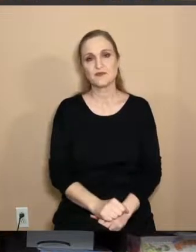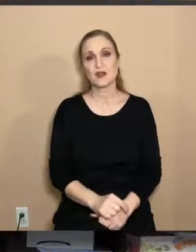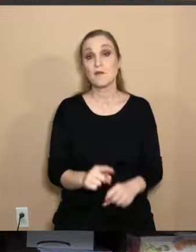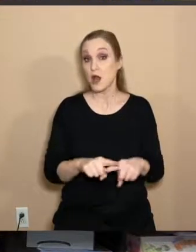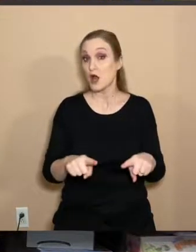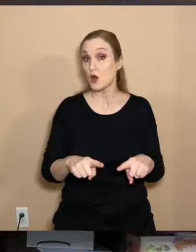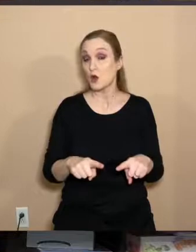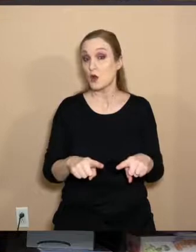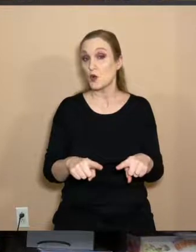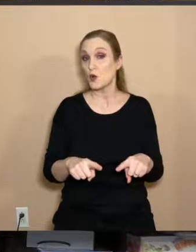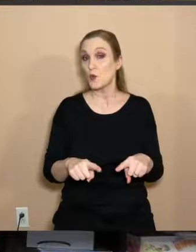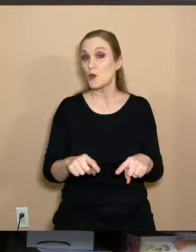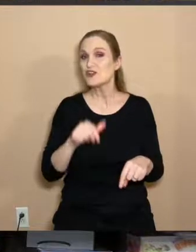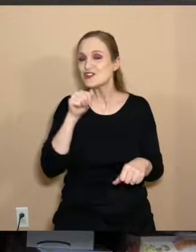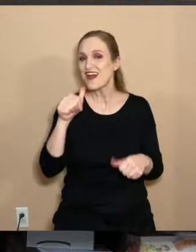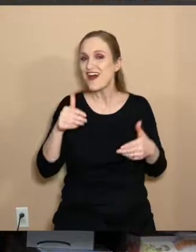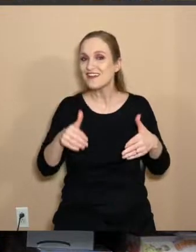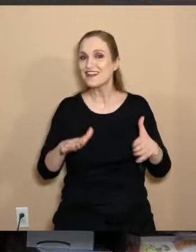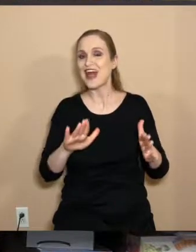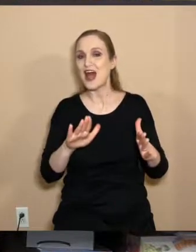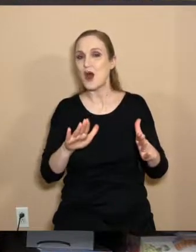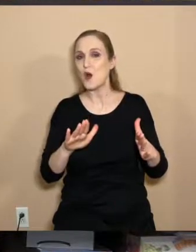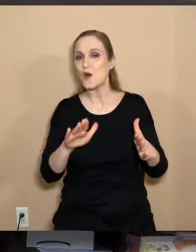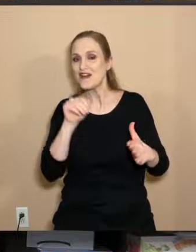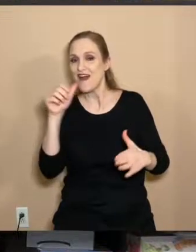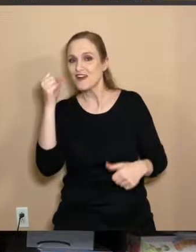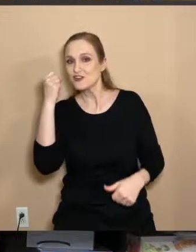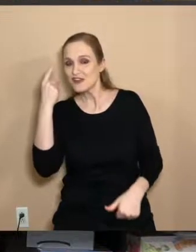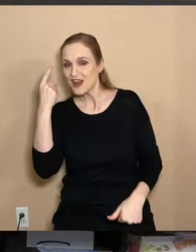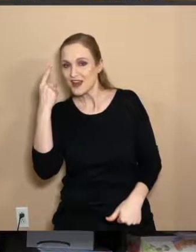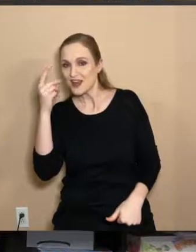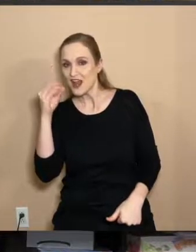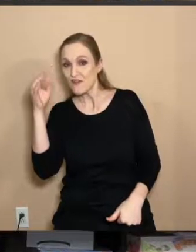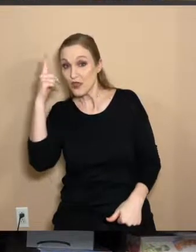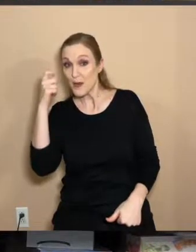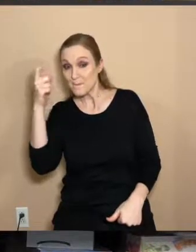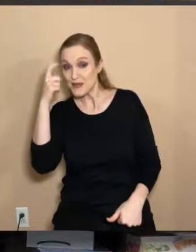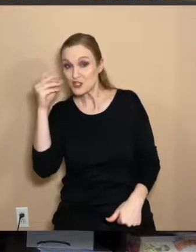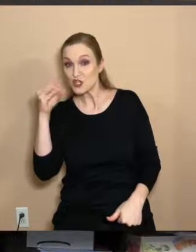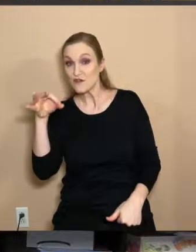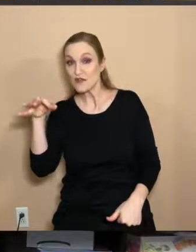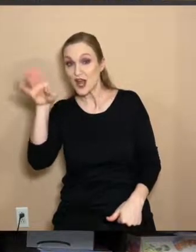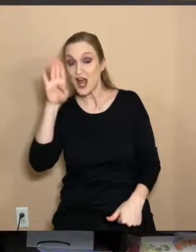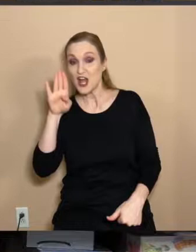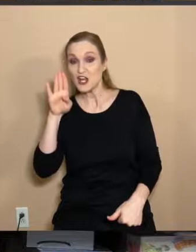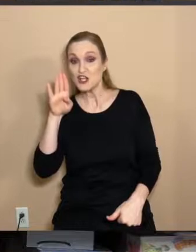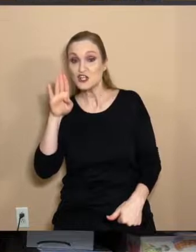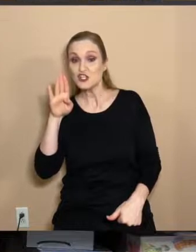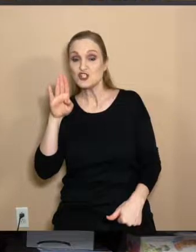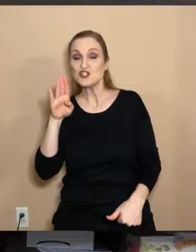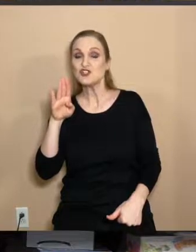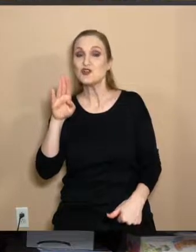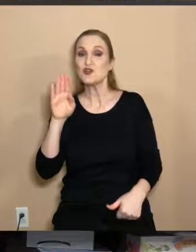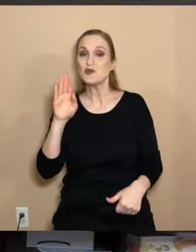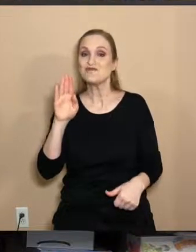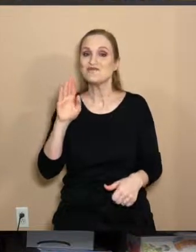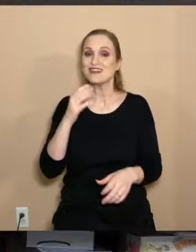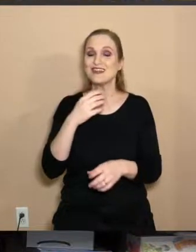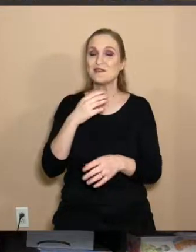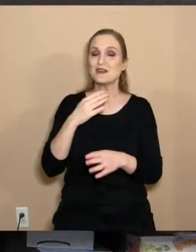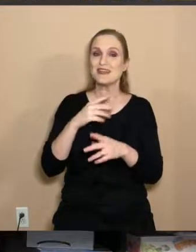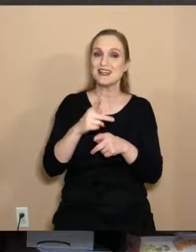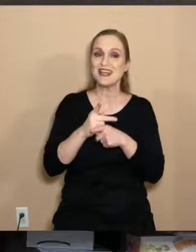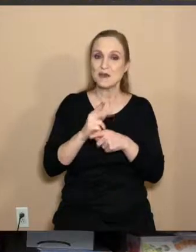we can't allow that lack of understanding of the mysteries of God to keep us from living the way we should,